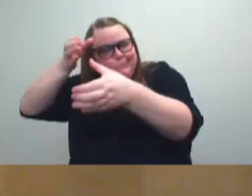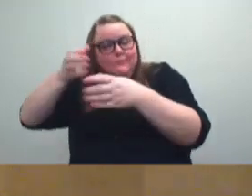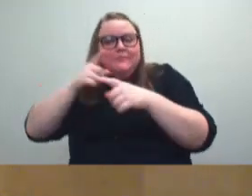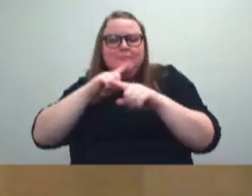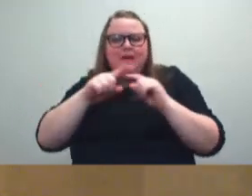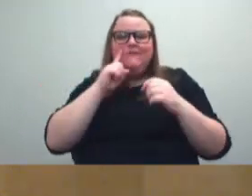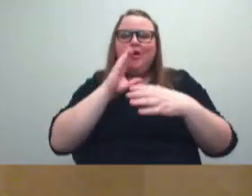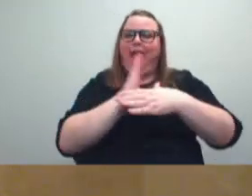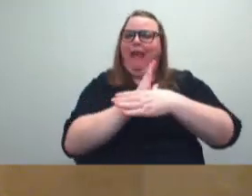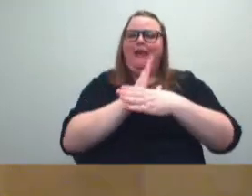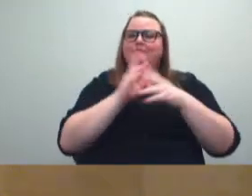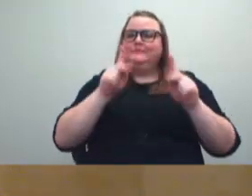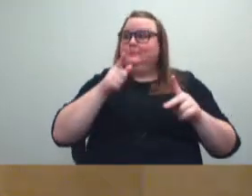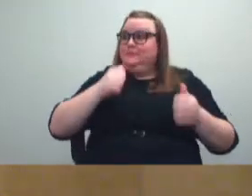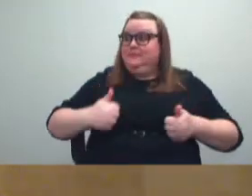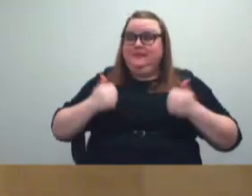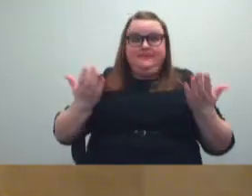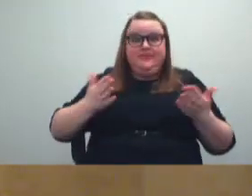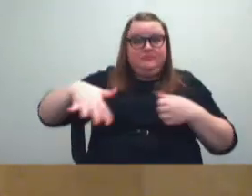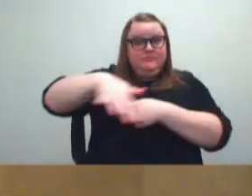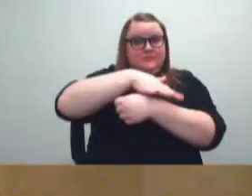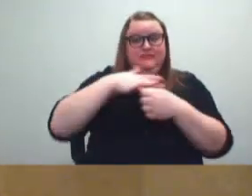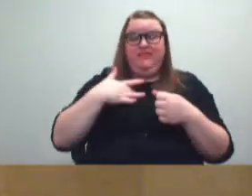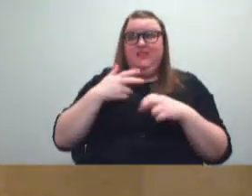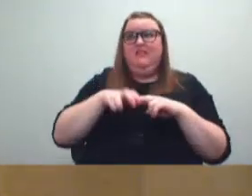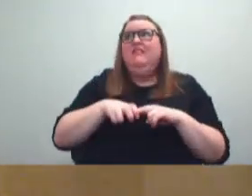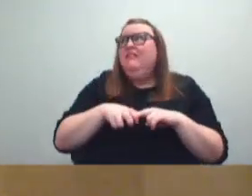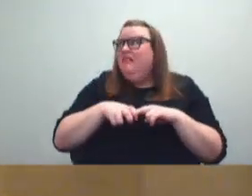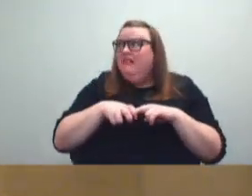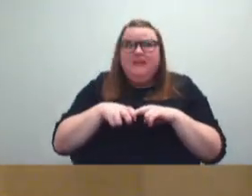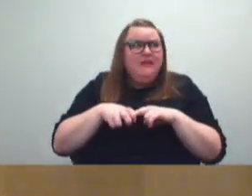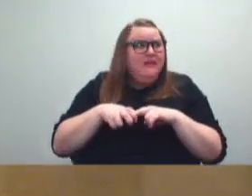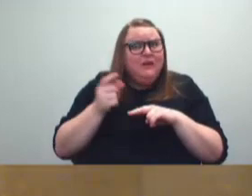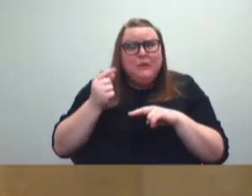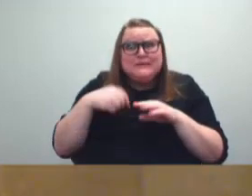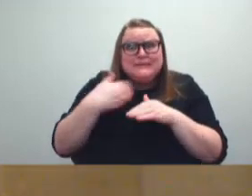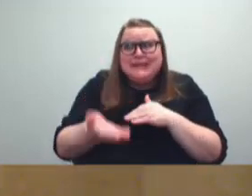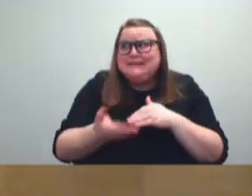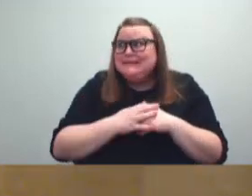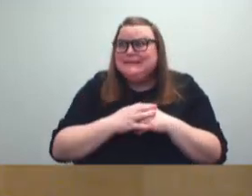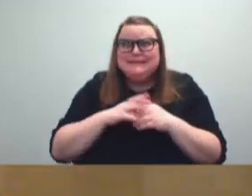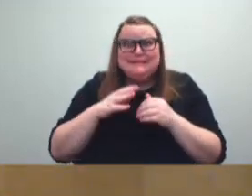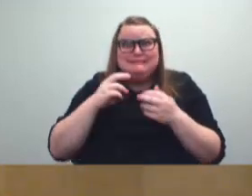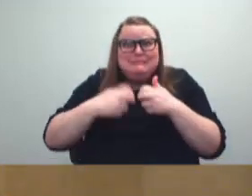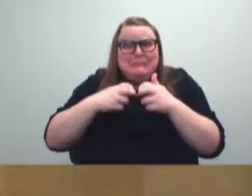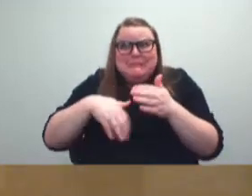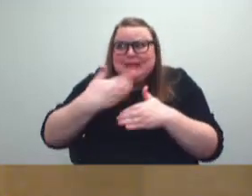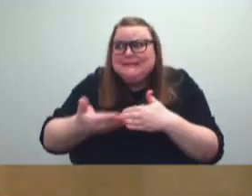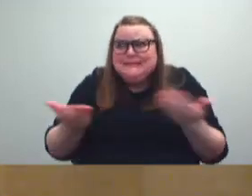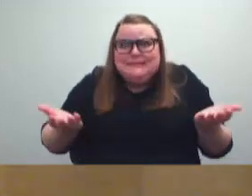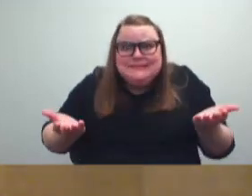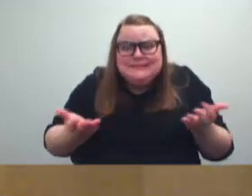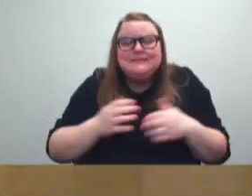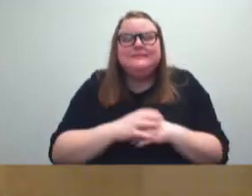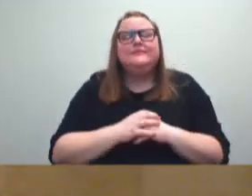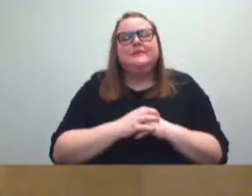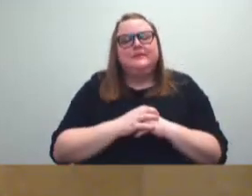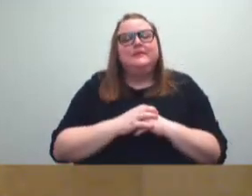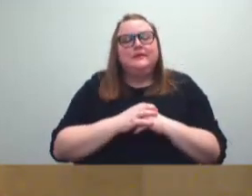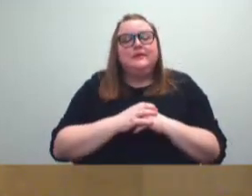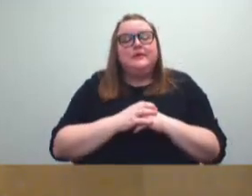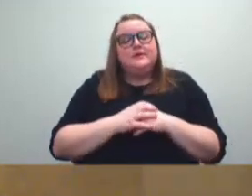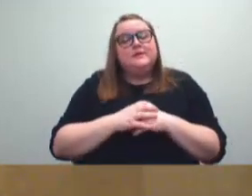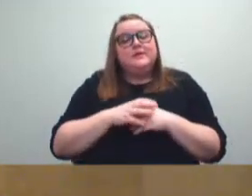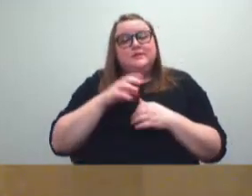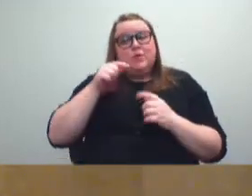region, it's just kind of sitting back waiting for the next hit, and the next problem. And so what this really does is it gives us the ability to see what's happening and